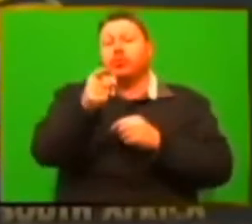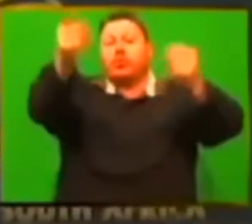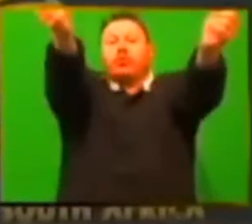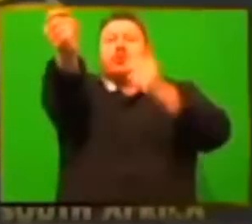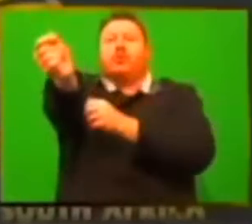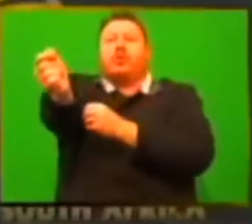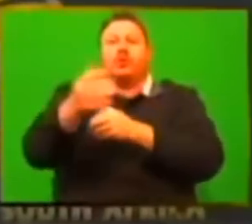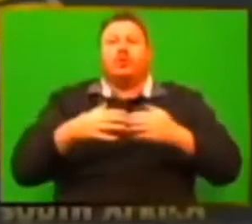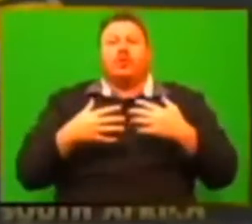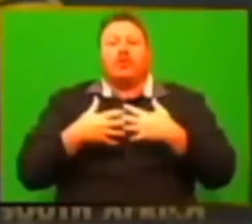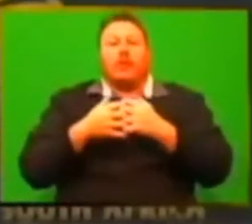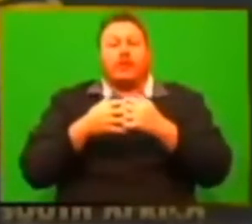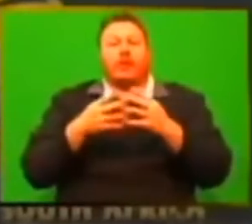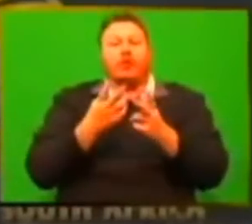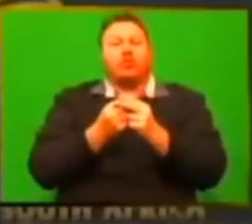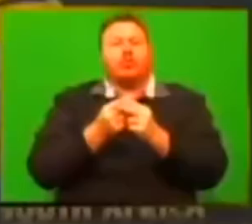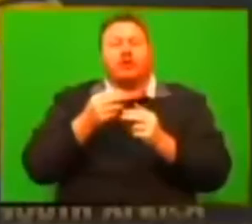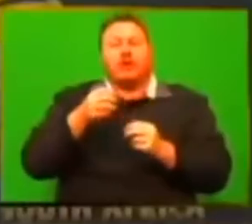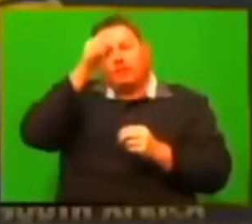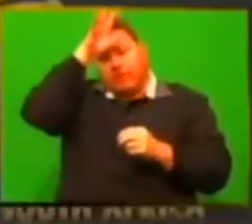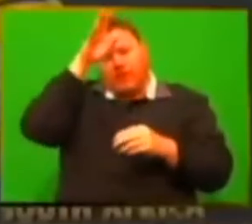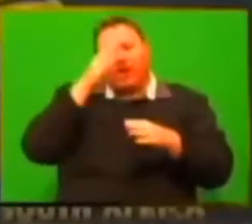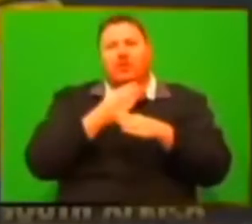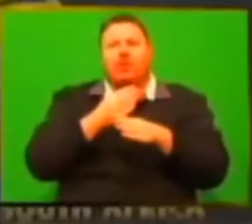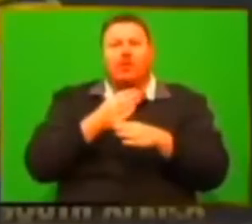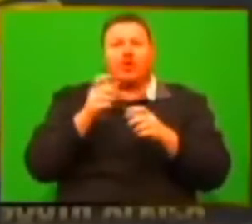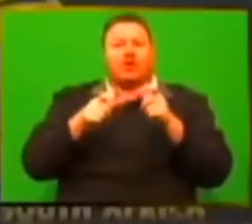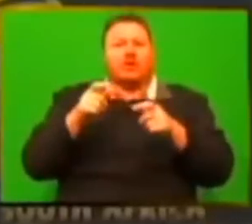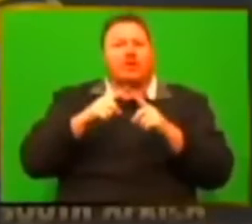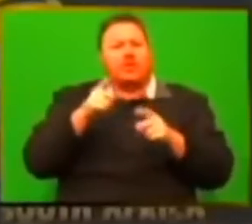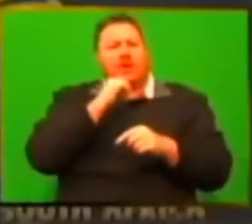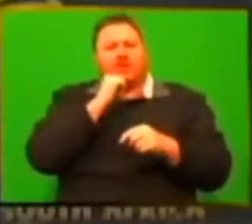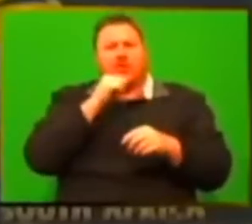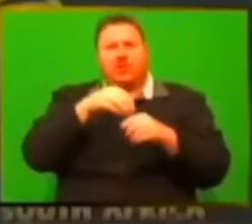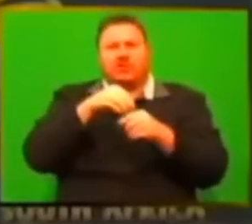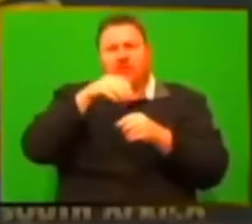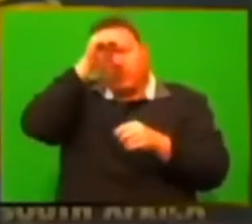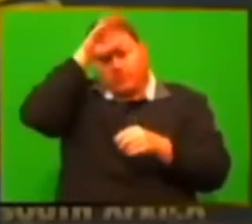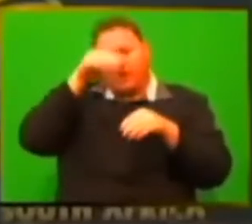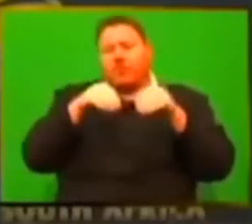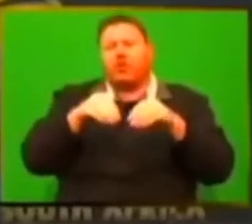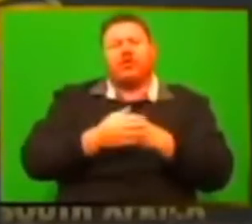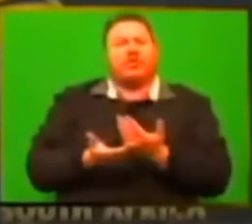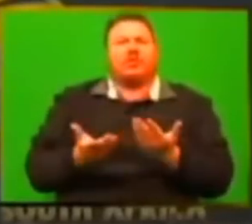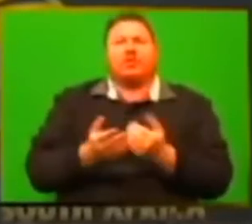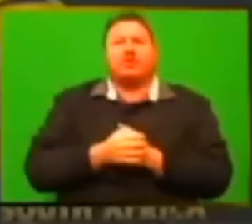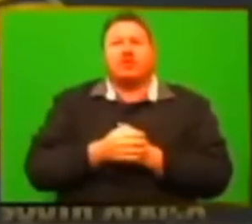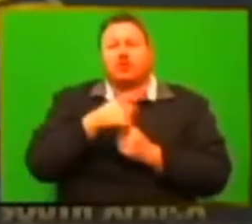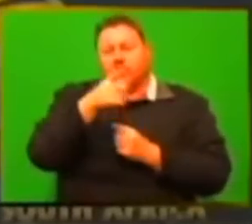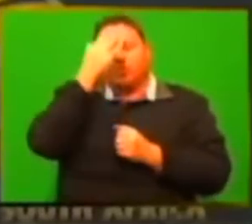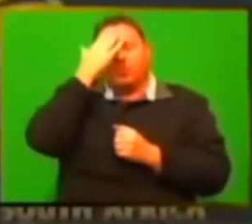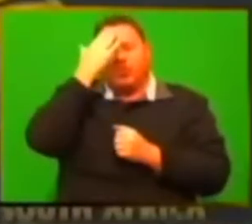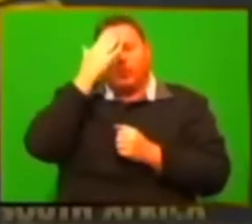form a union of mine workers without being a mine worker? Can't you know? You were the conveyor